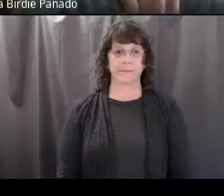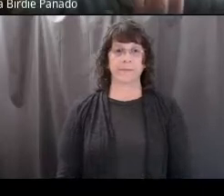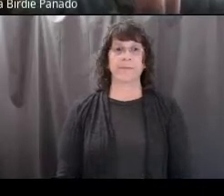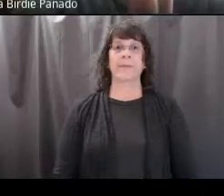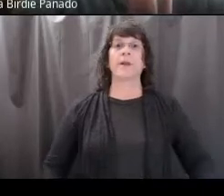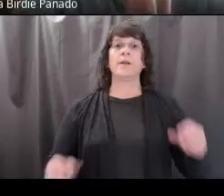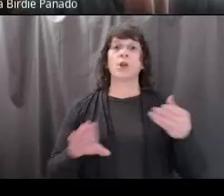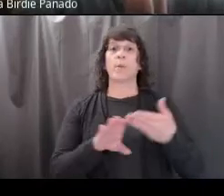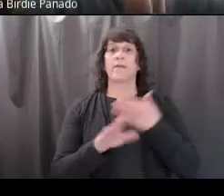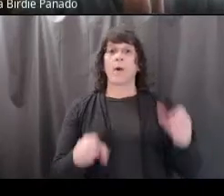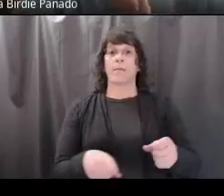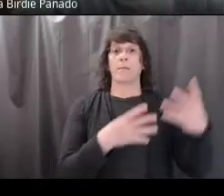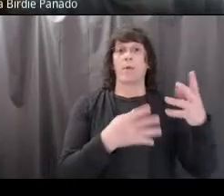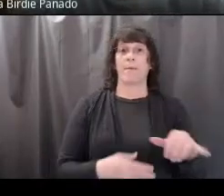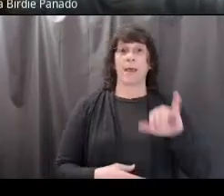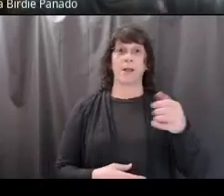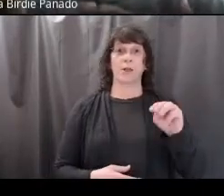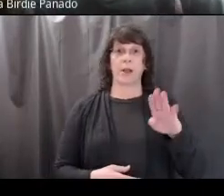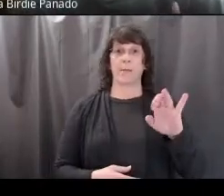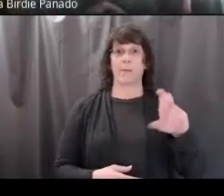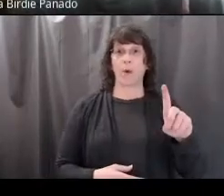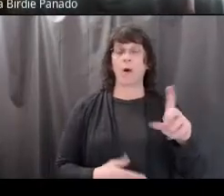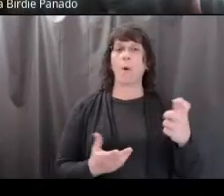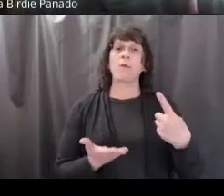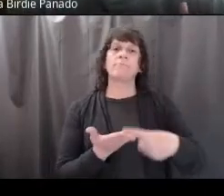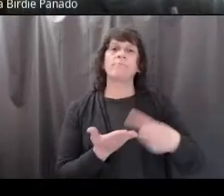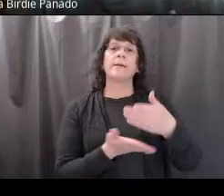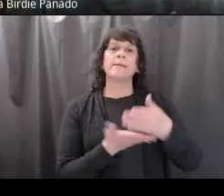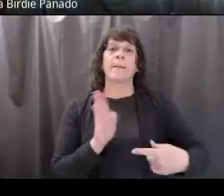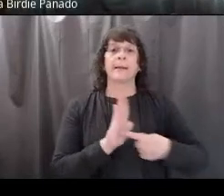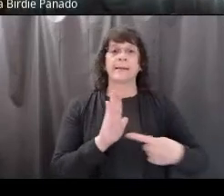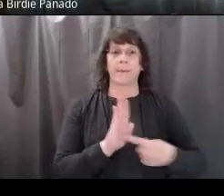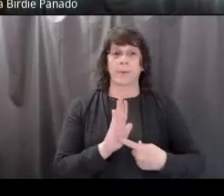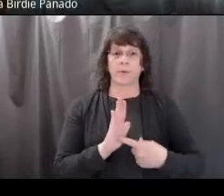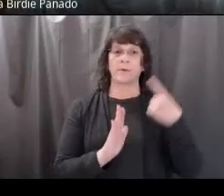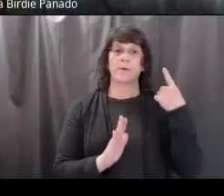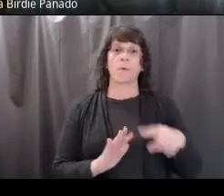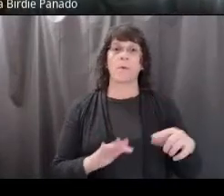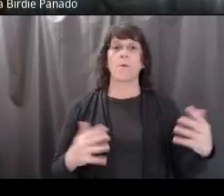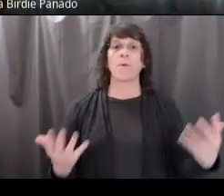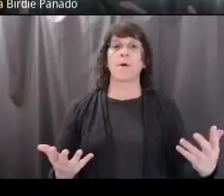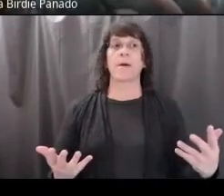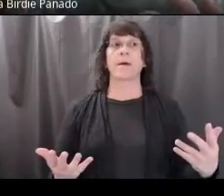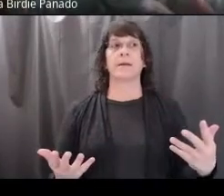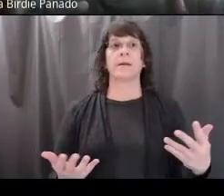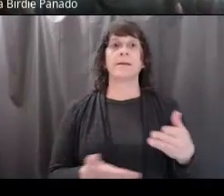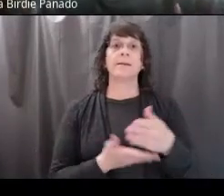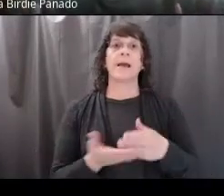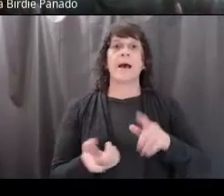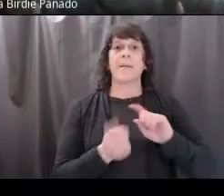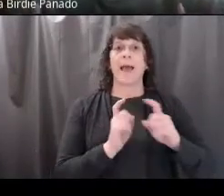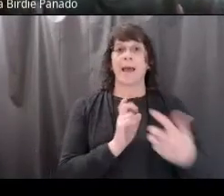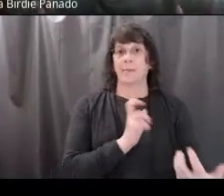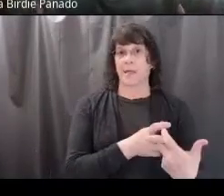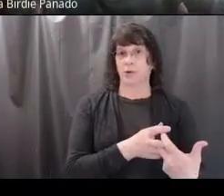So before I pull up the Jamboard, I wanted to go over some examples of what some